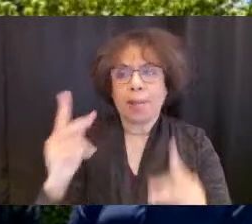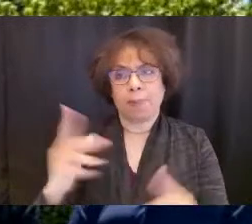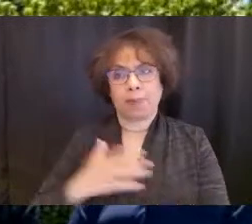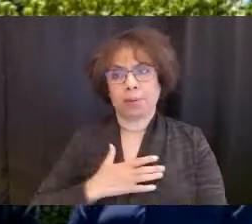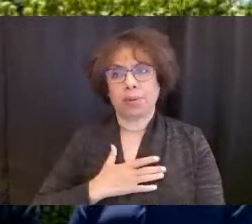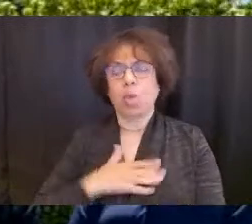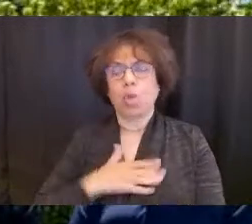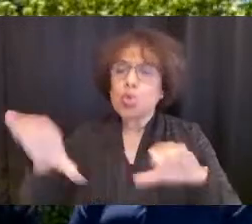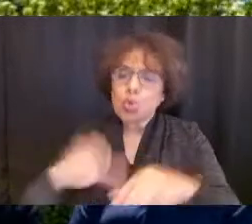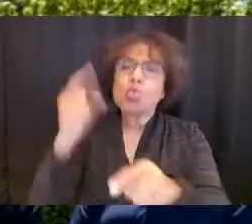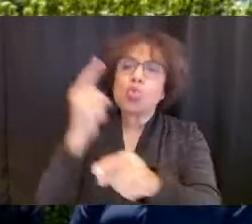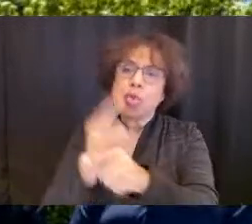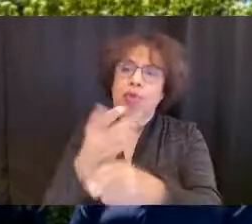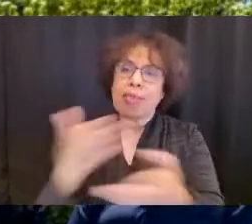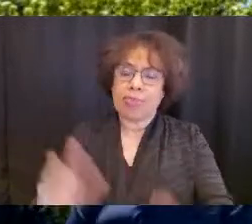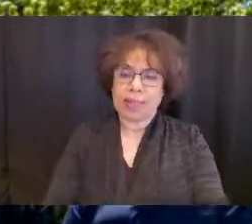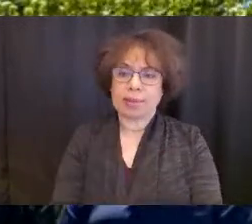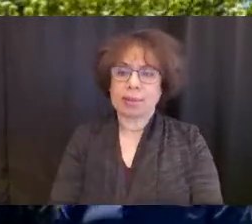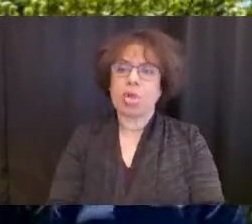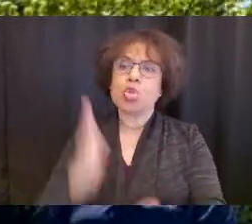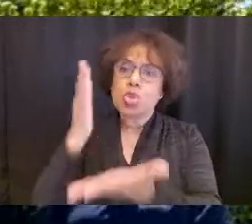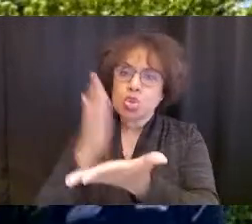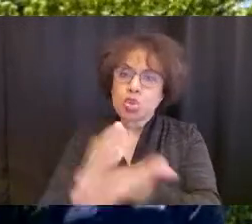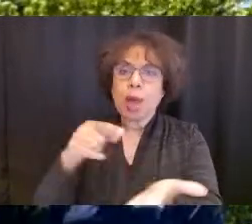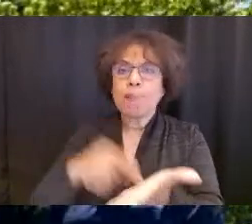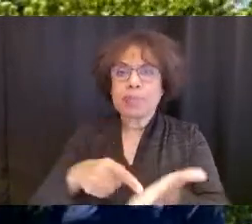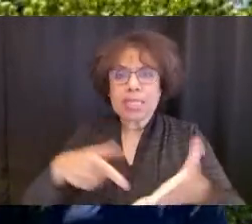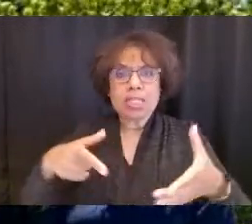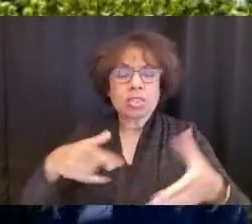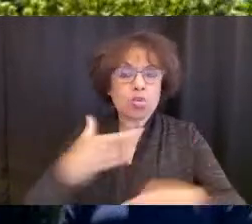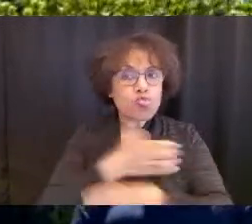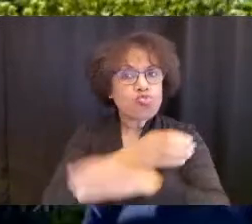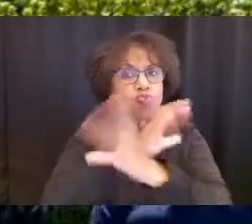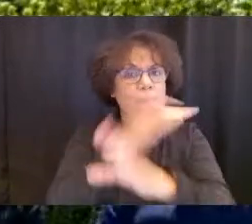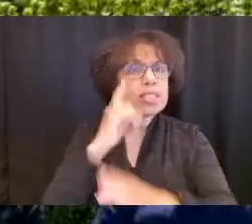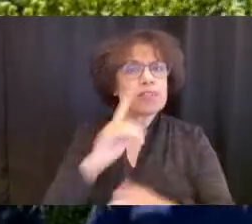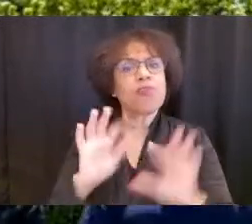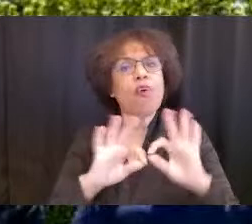the right thing, and avoid this crisis for families at home.